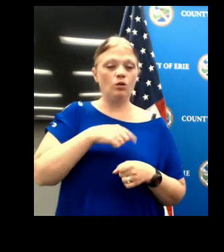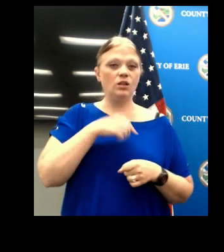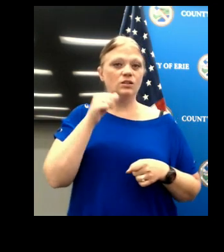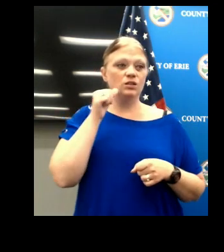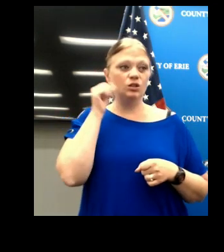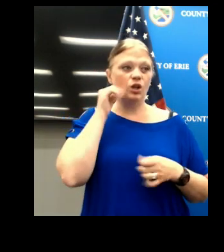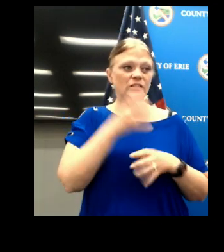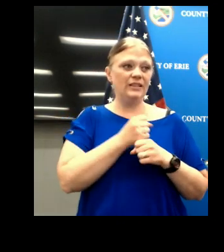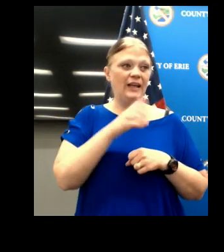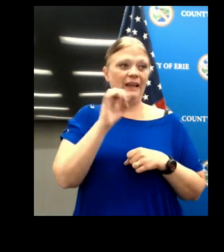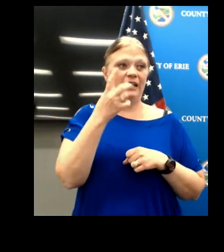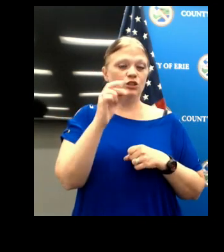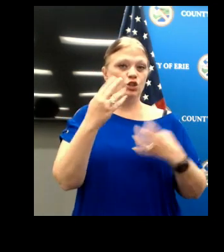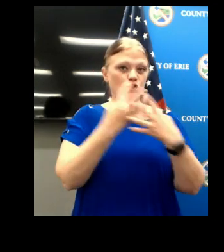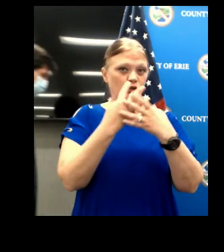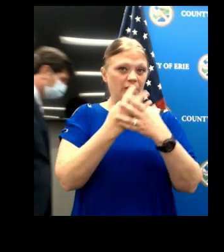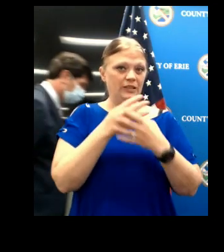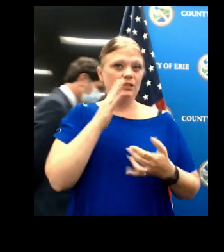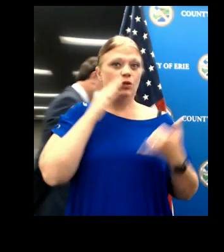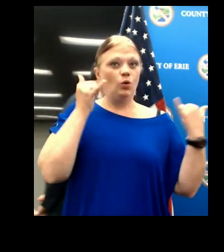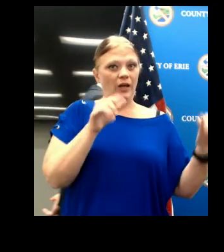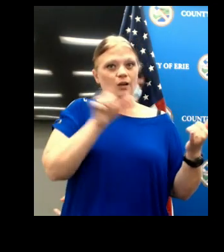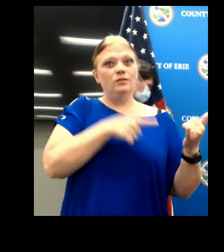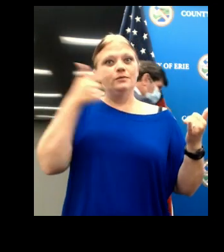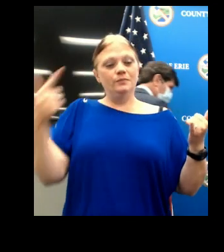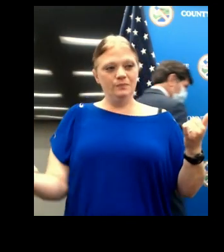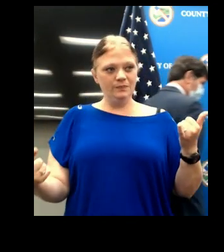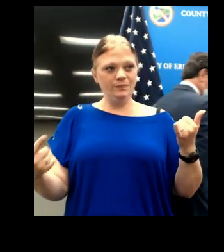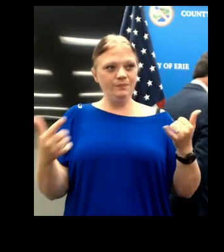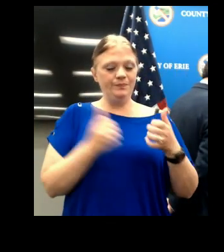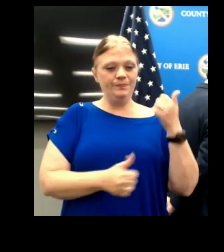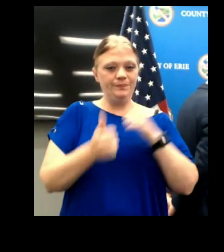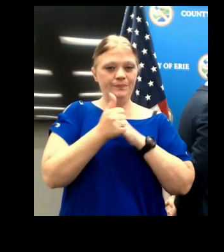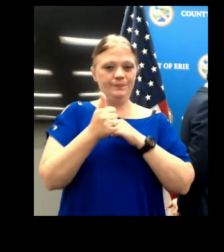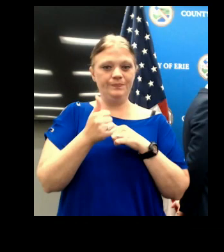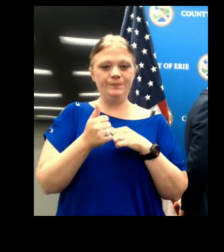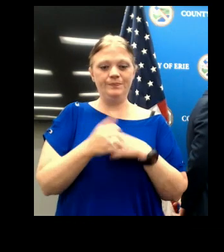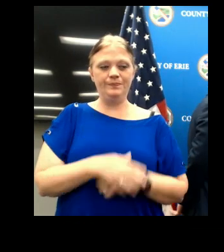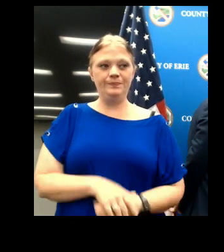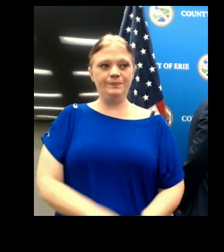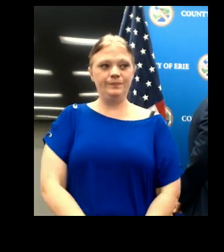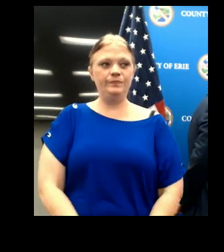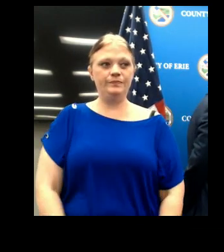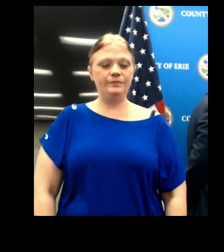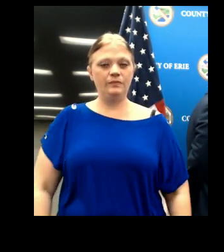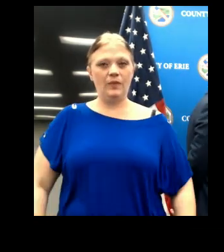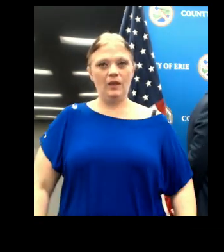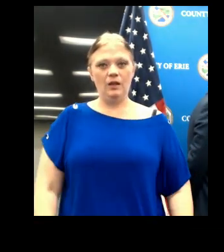cancer screenings done. So I'm going to turn it over to the county executive. Just puts it up.